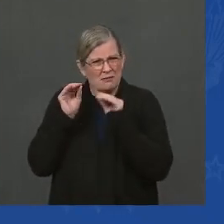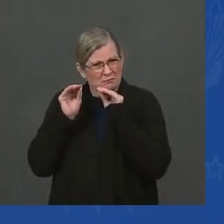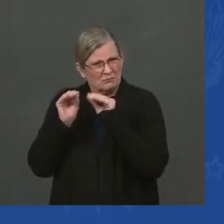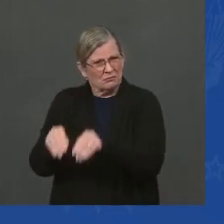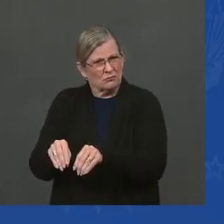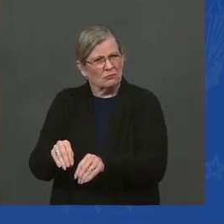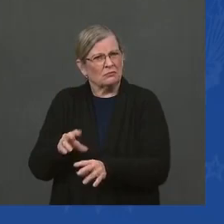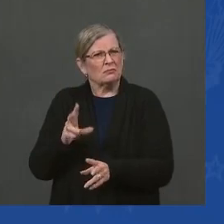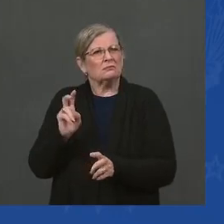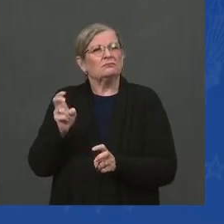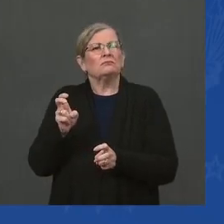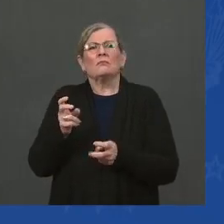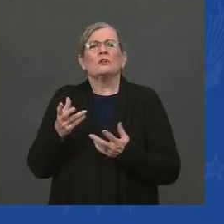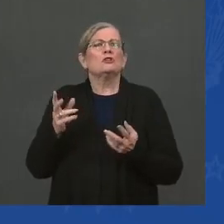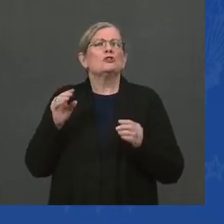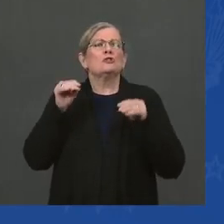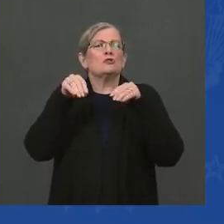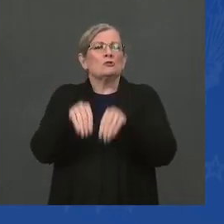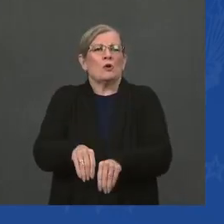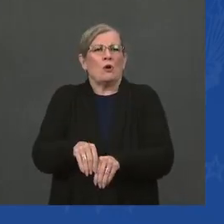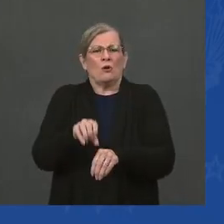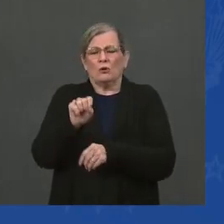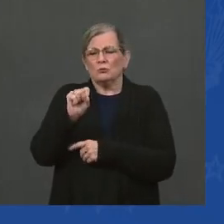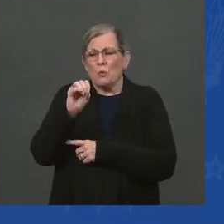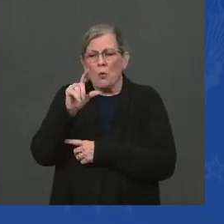wind capacity? So the point is, although